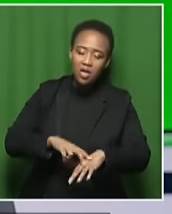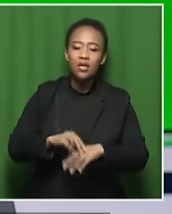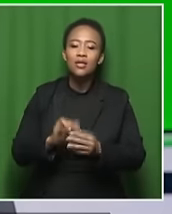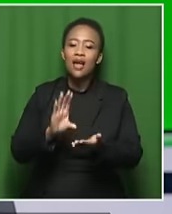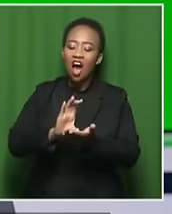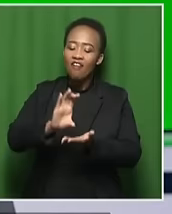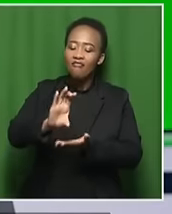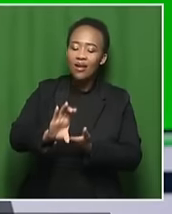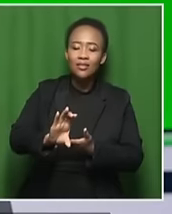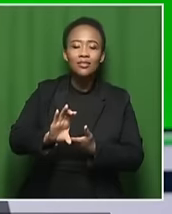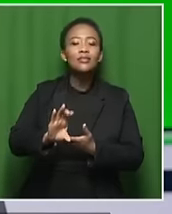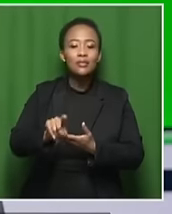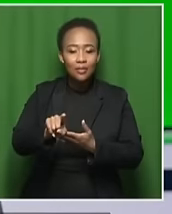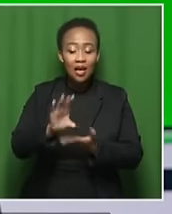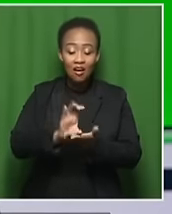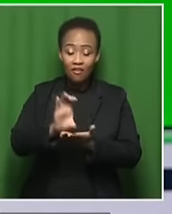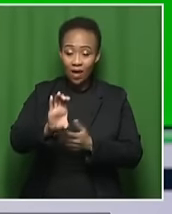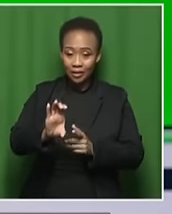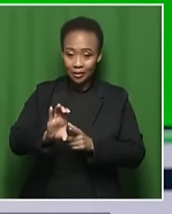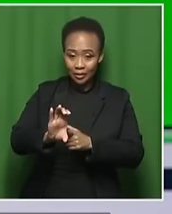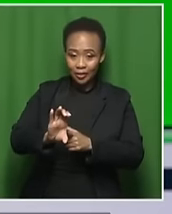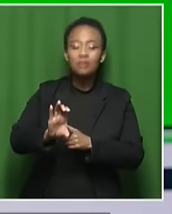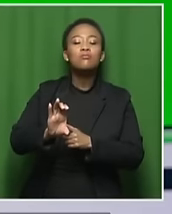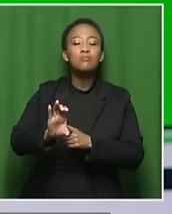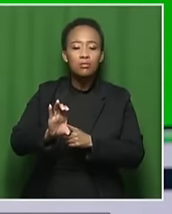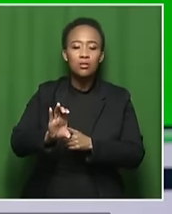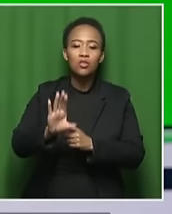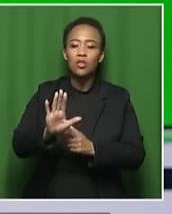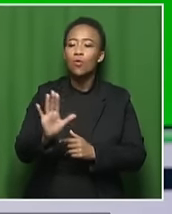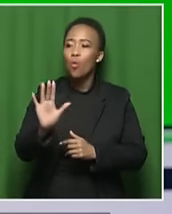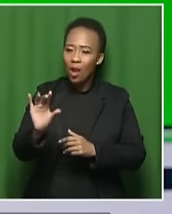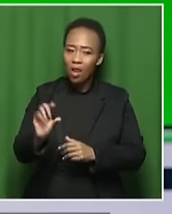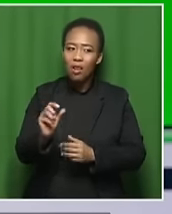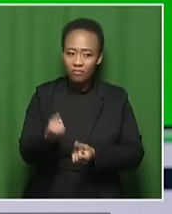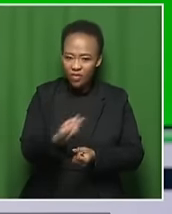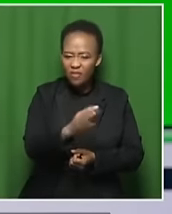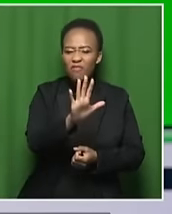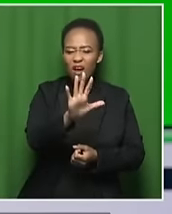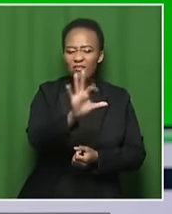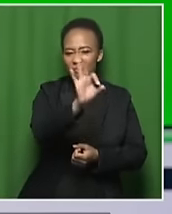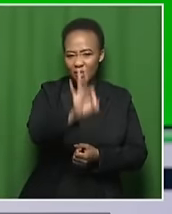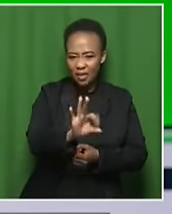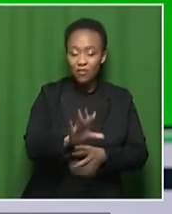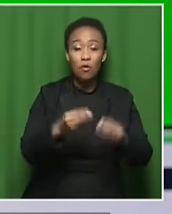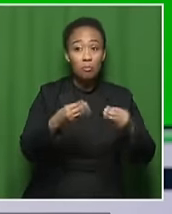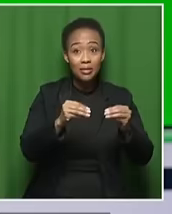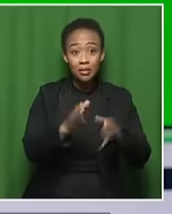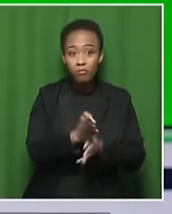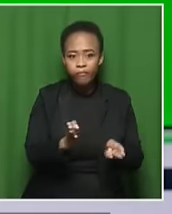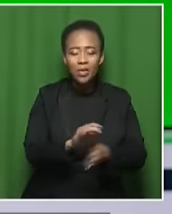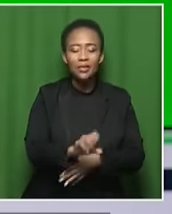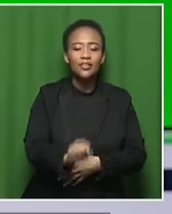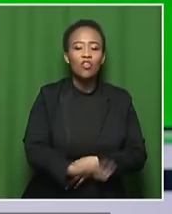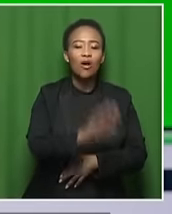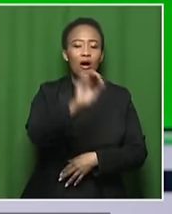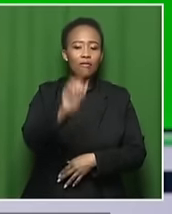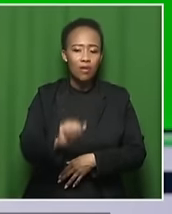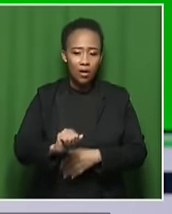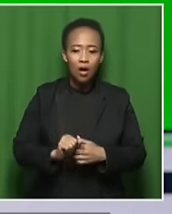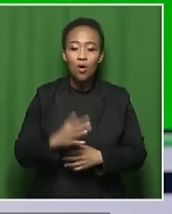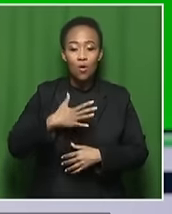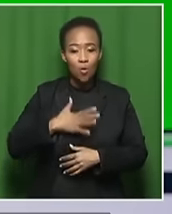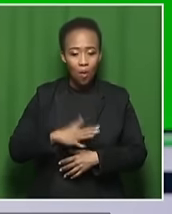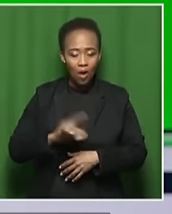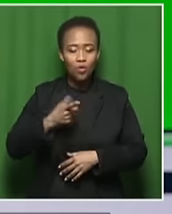that will be levied through a tax of 5% to businesses in South Africa. We do so because in repealing BEE